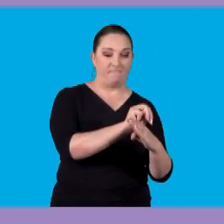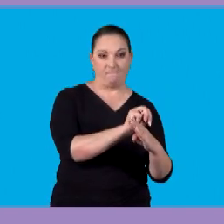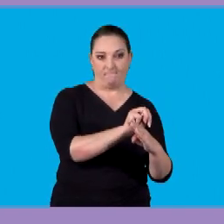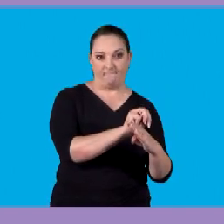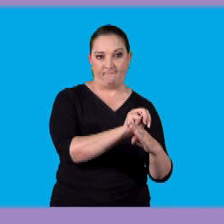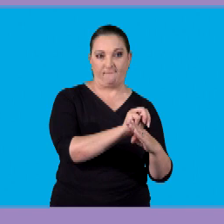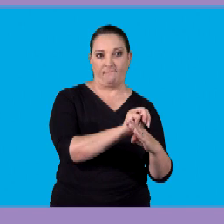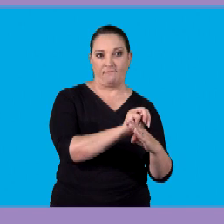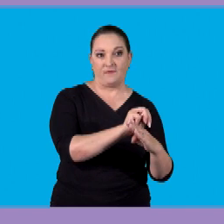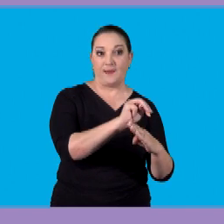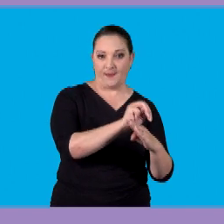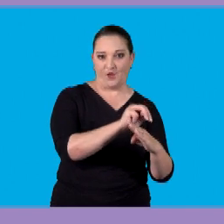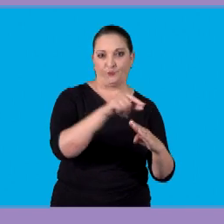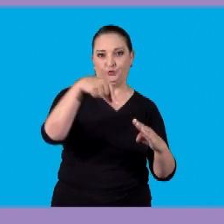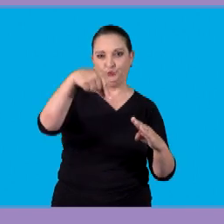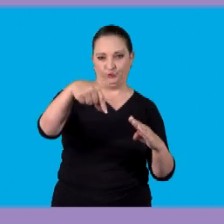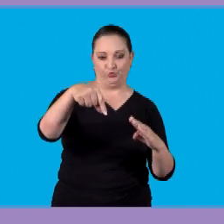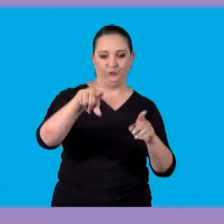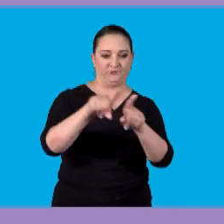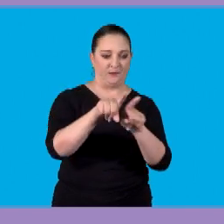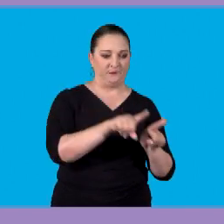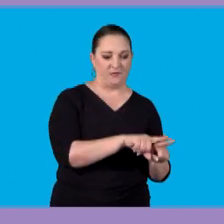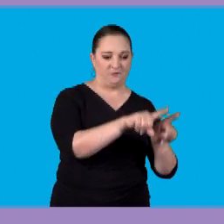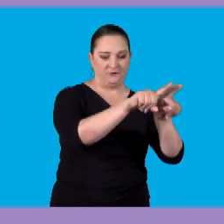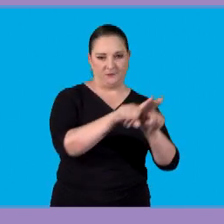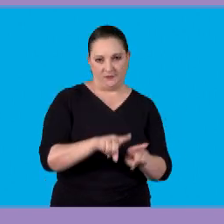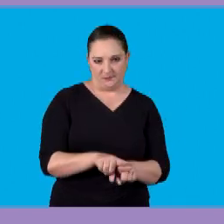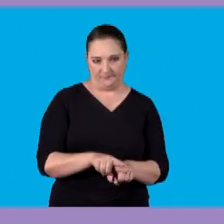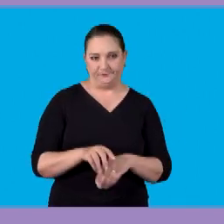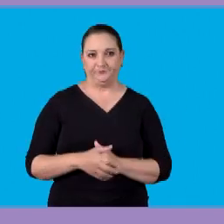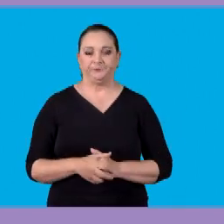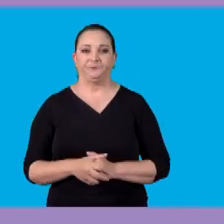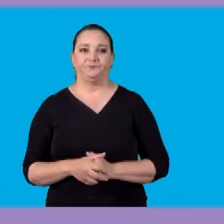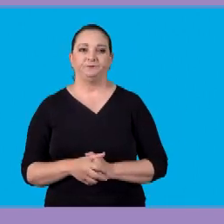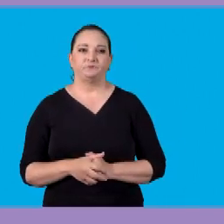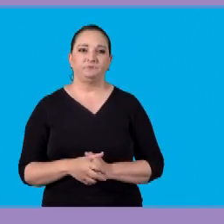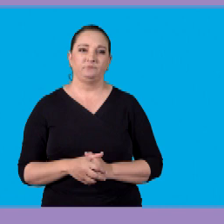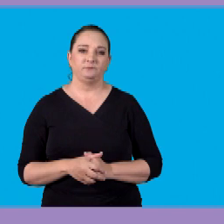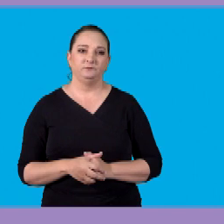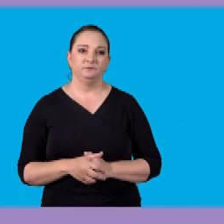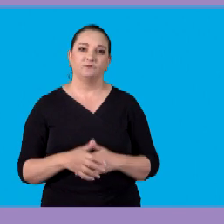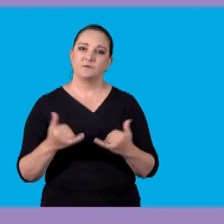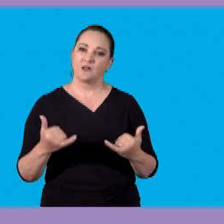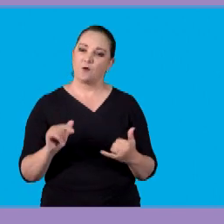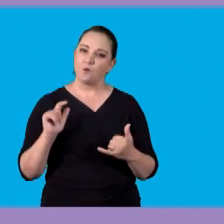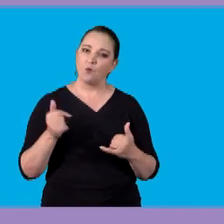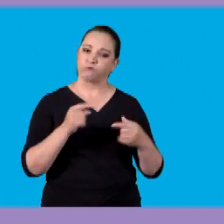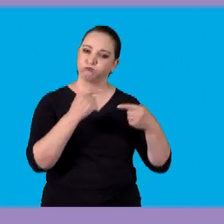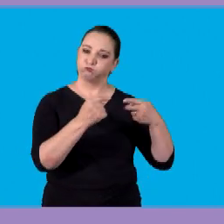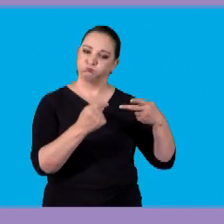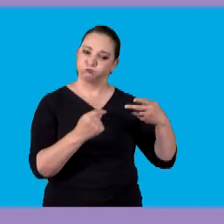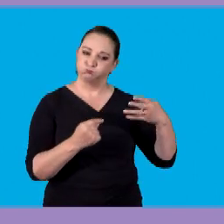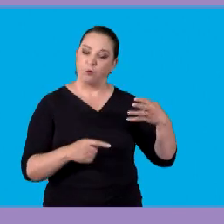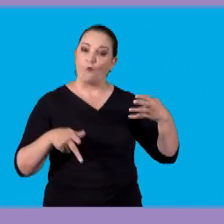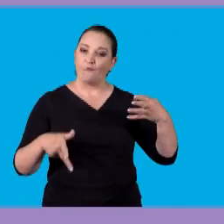that SM is equals to MQ. And those are the diagonals of a parallelogram. So those are